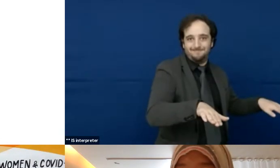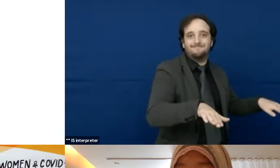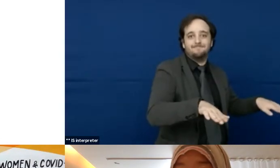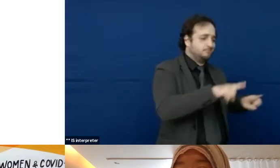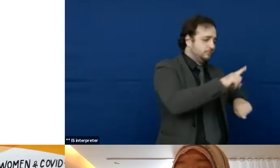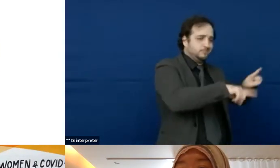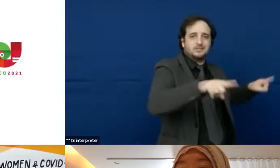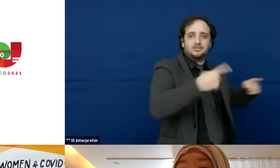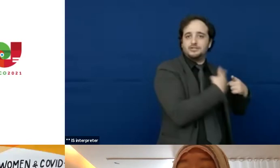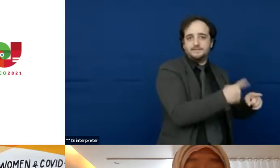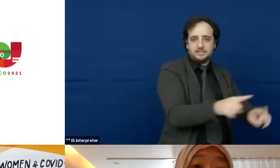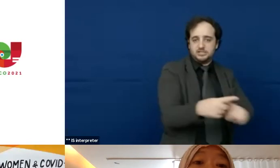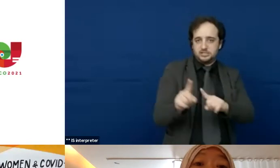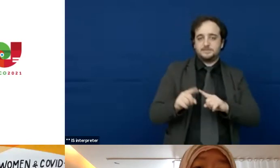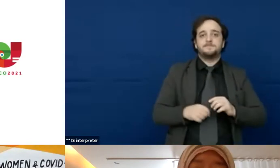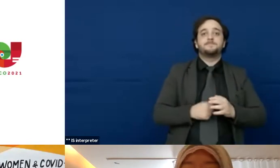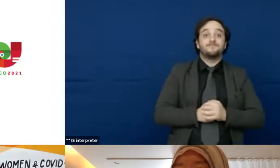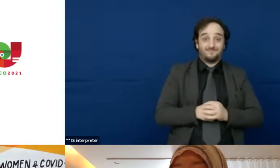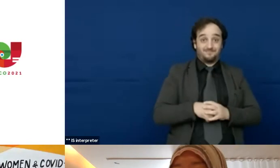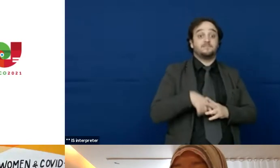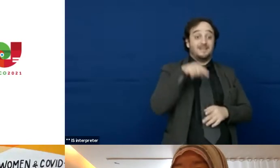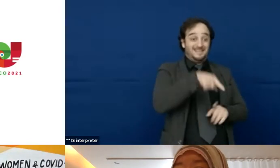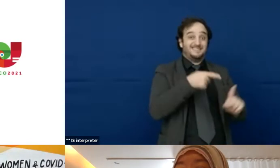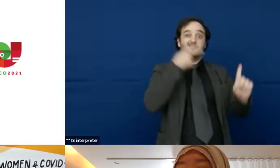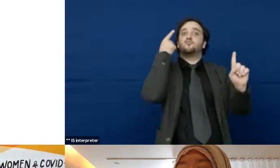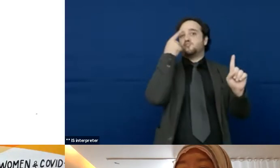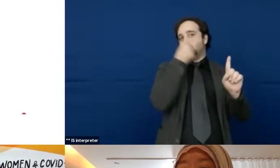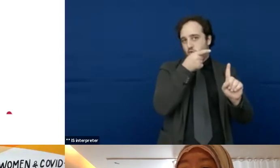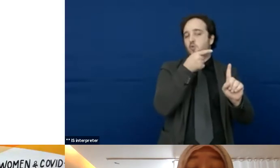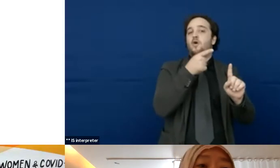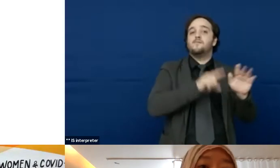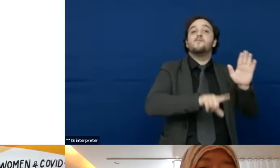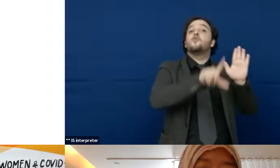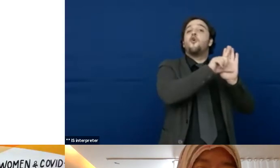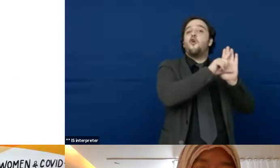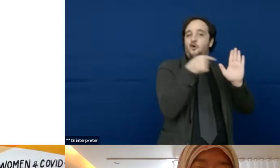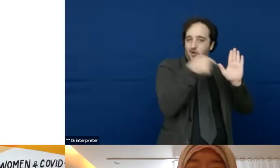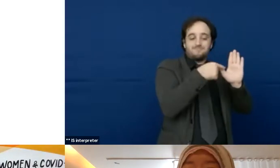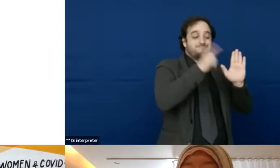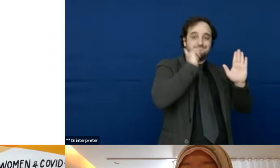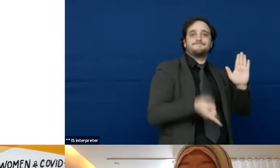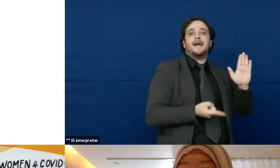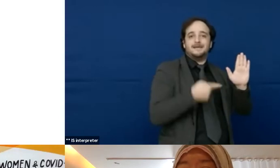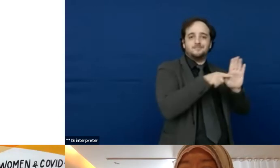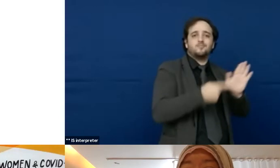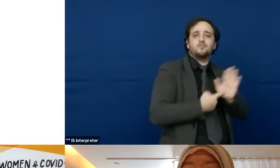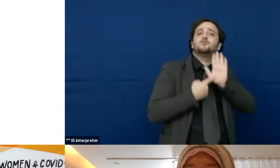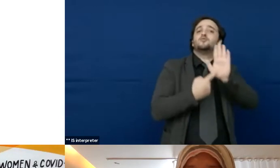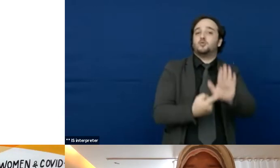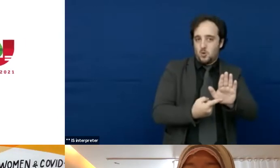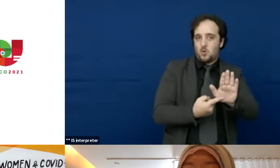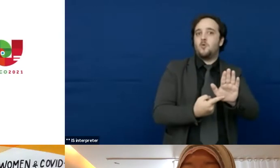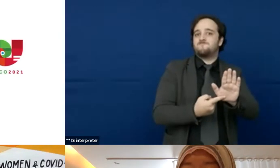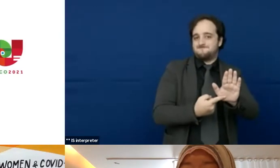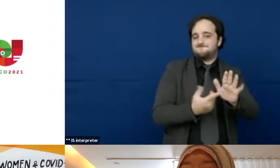partnership with citizens and their constituency who are focused on co-producing gender